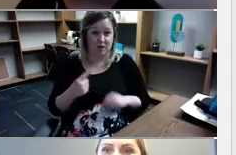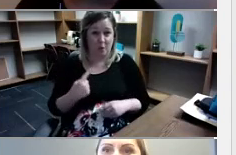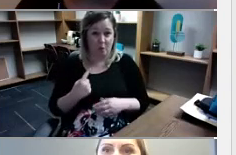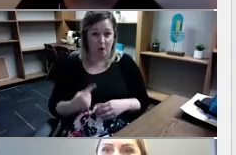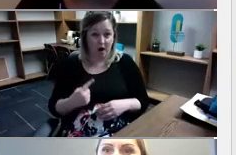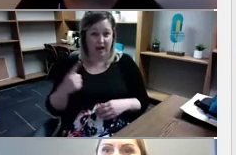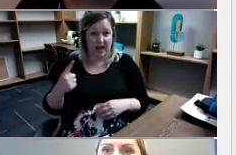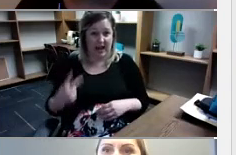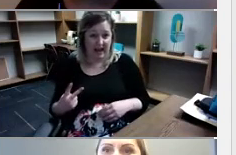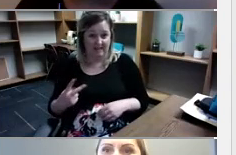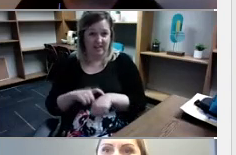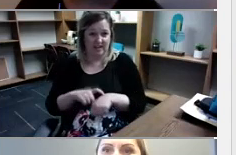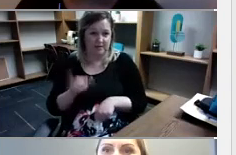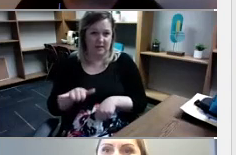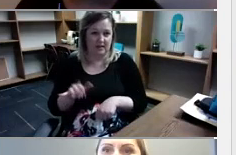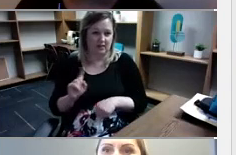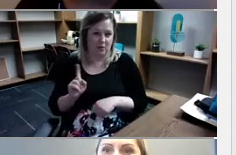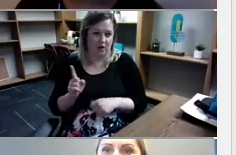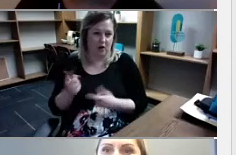from.